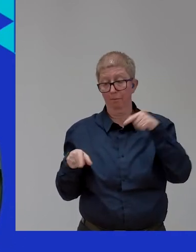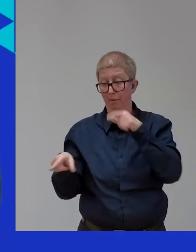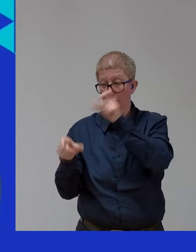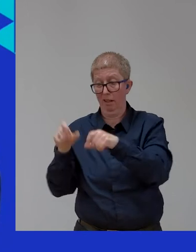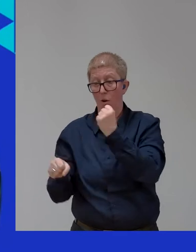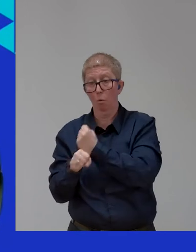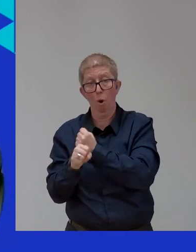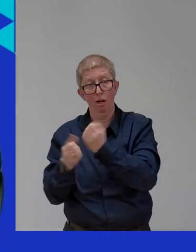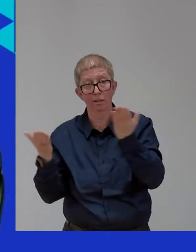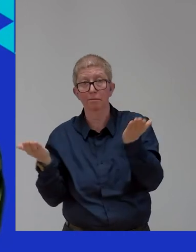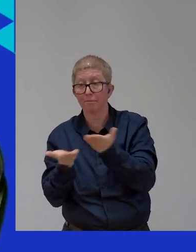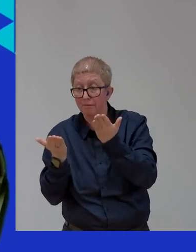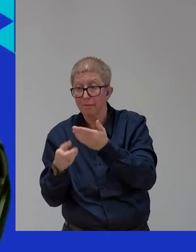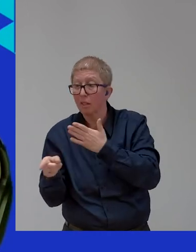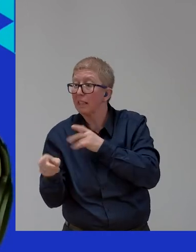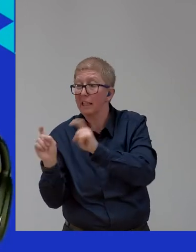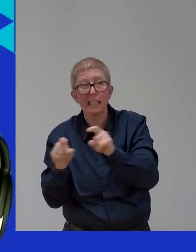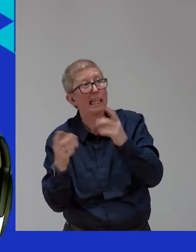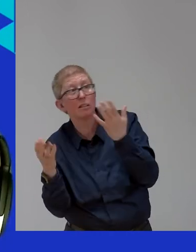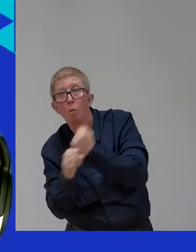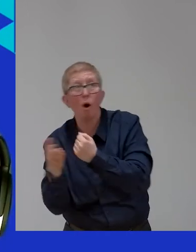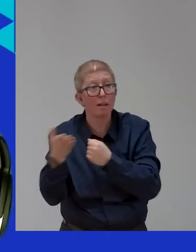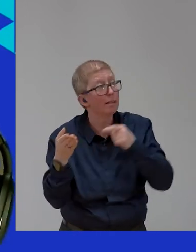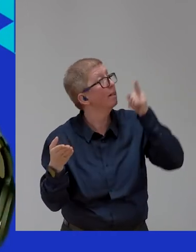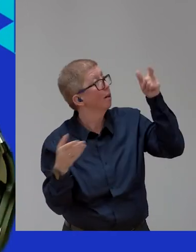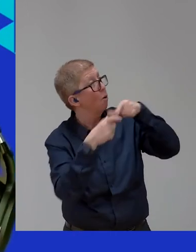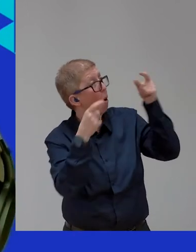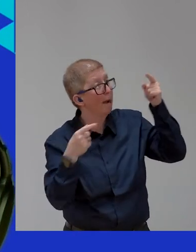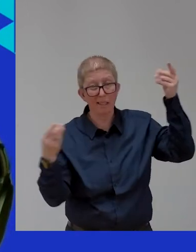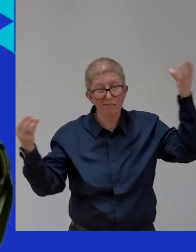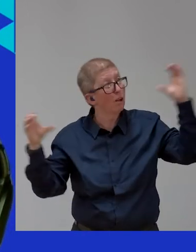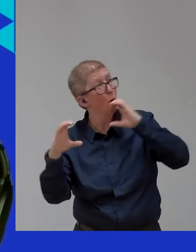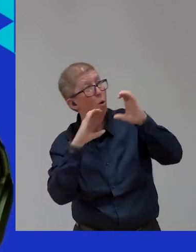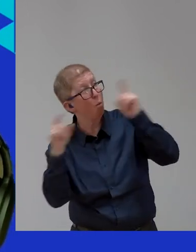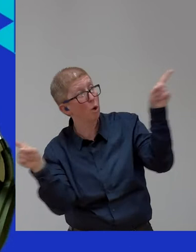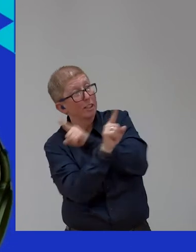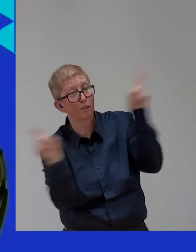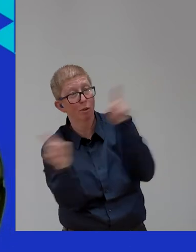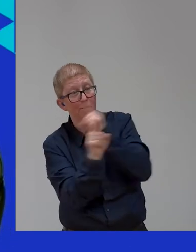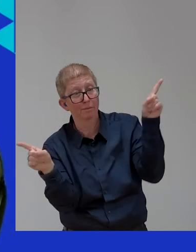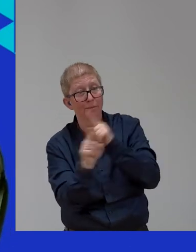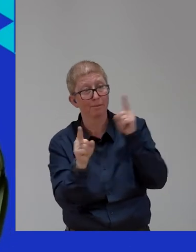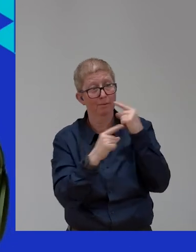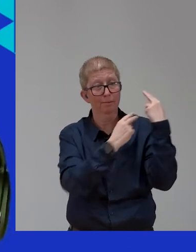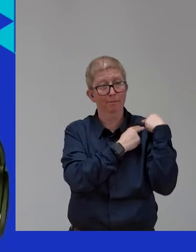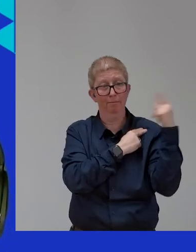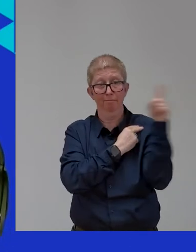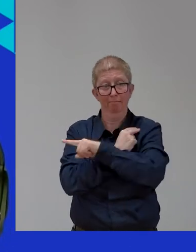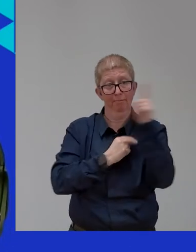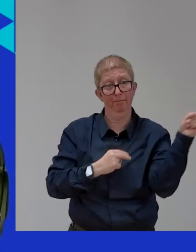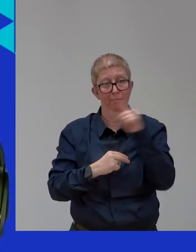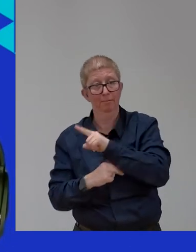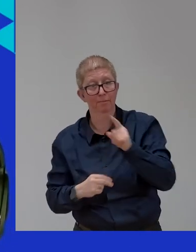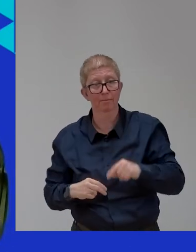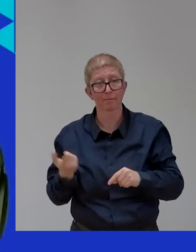versa? So this is some of the areas we work on in terms of enabling the environment to promote the employment of people